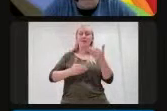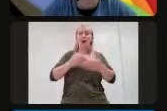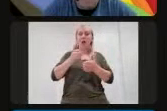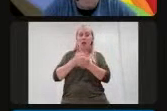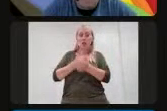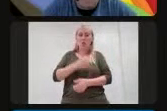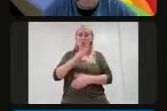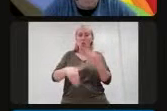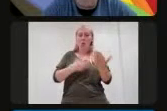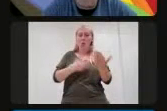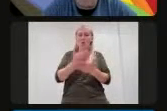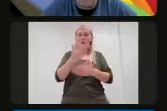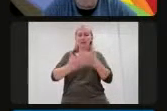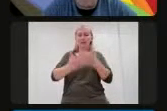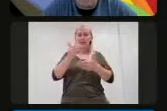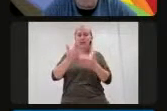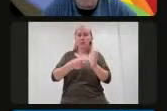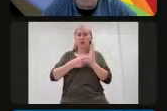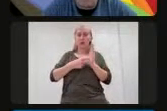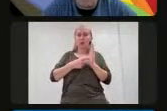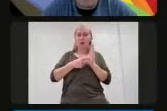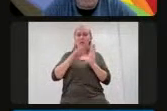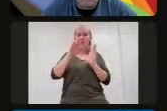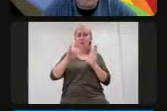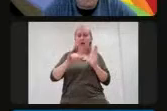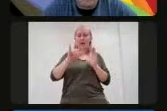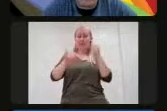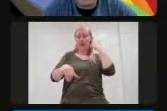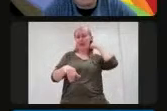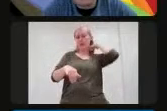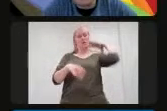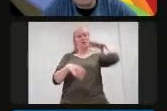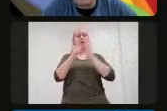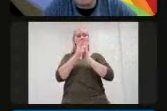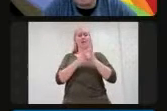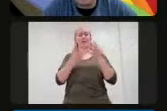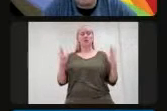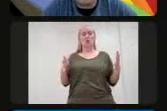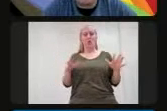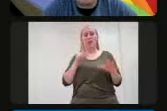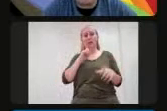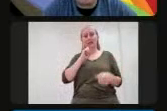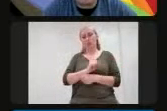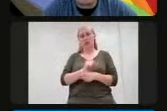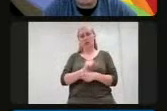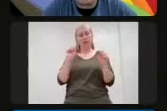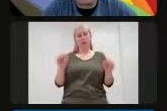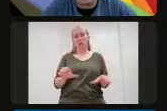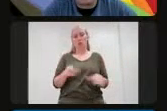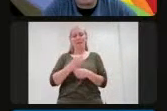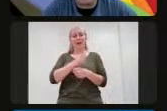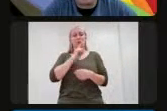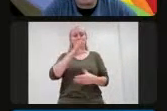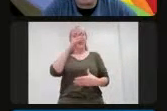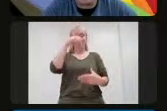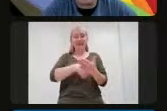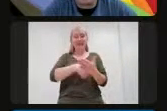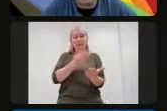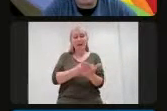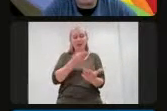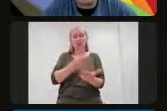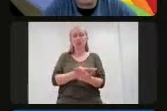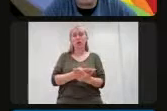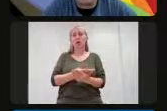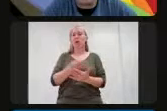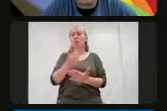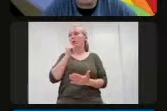that is required by the Division 22. That's all we can do, literally. Make sure it is within the budget, we are not blowing